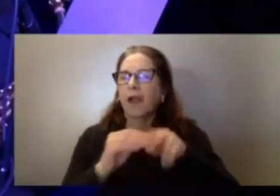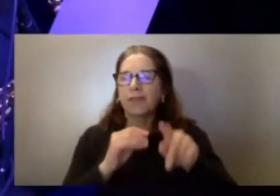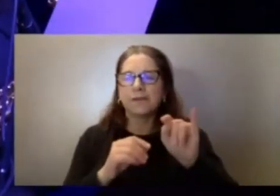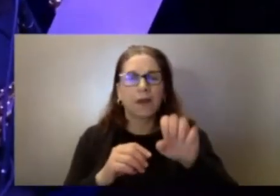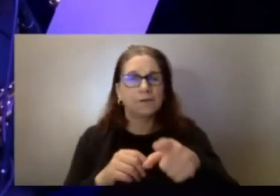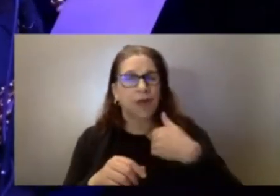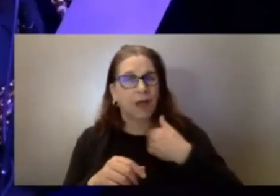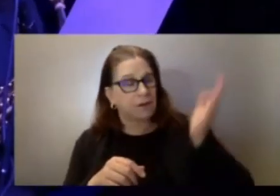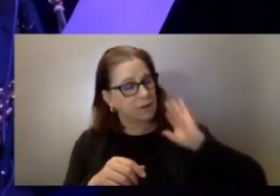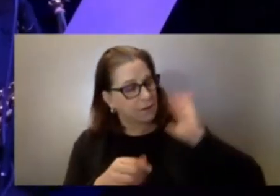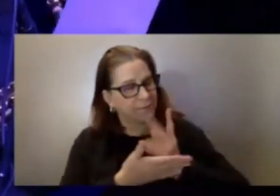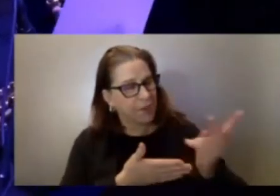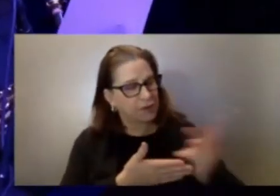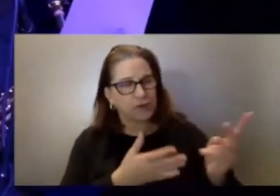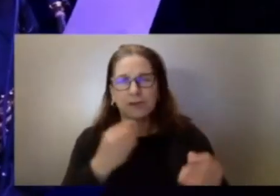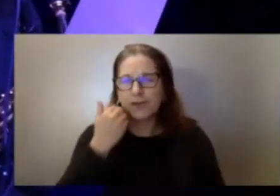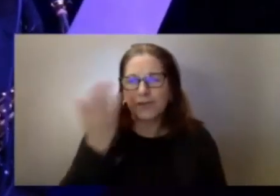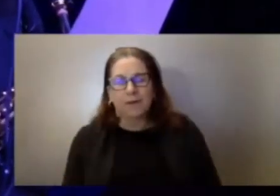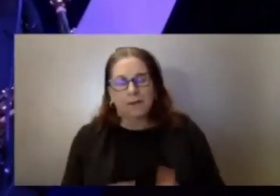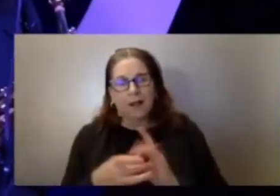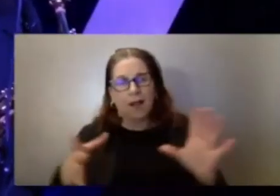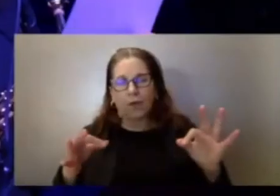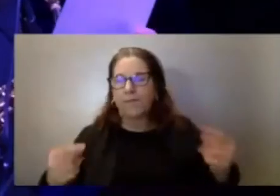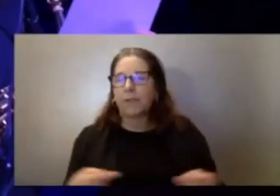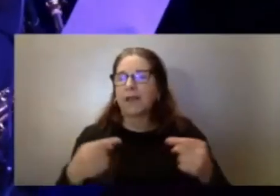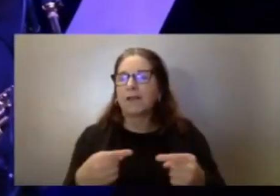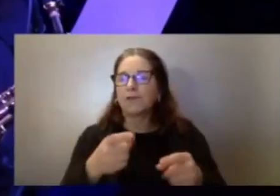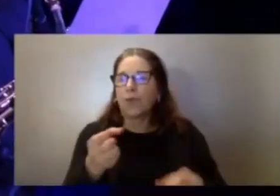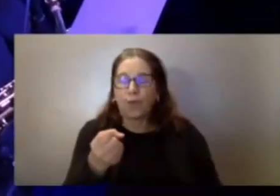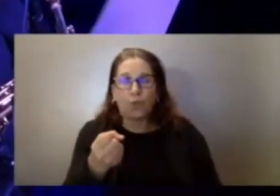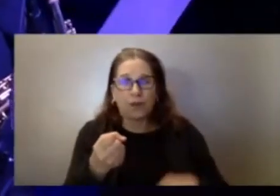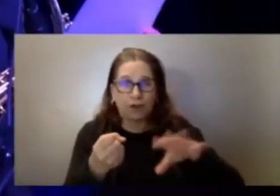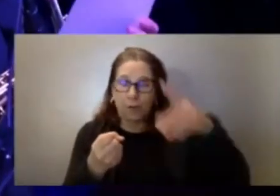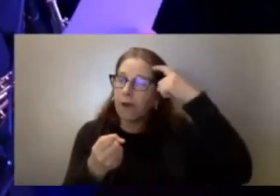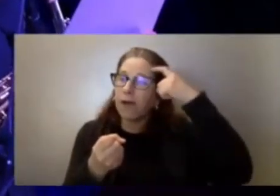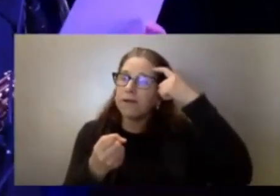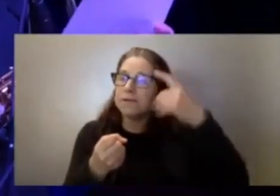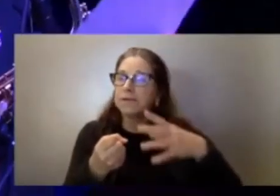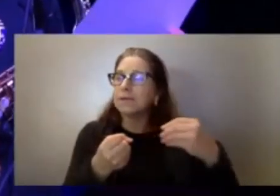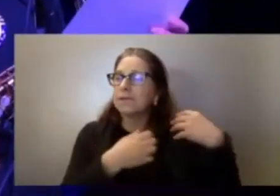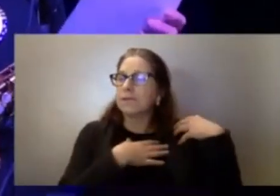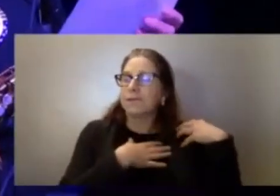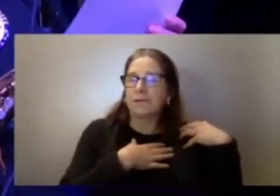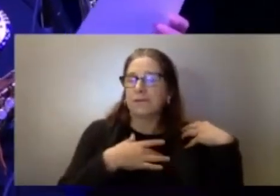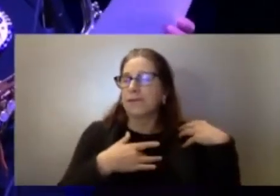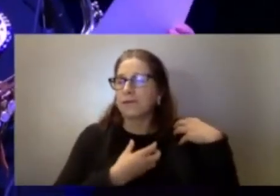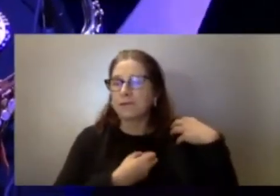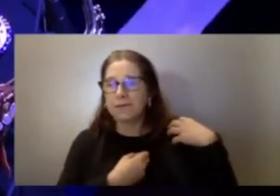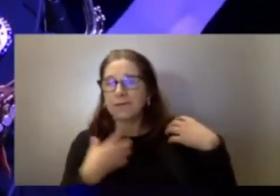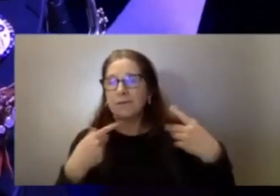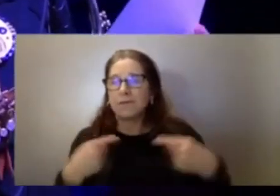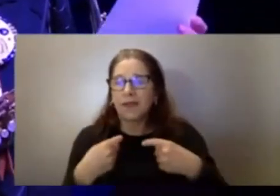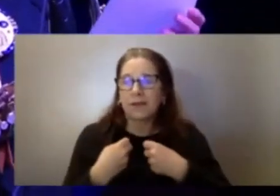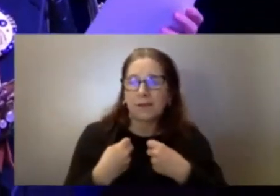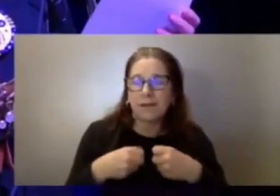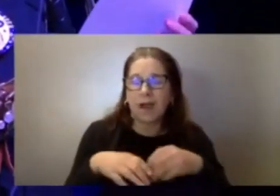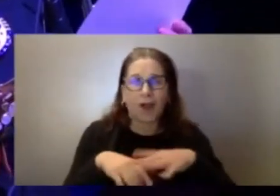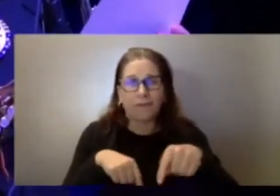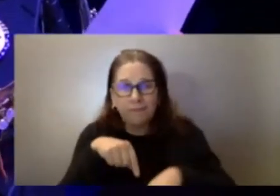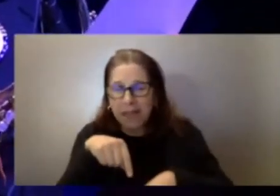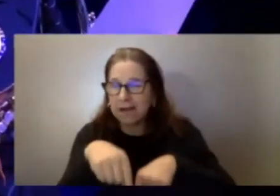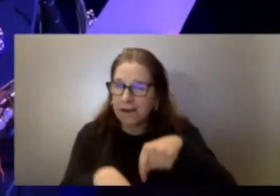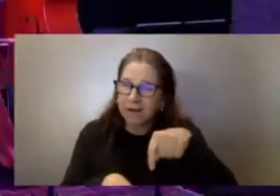your shoulders, your heart, all the way to your feet. Let go of the pain of your ancestors to make way for those who are heading